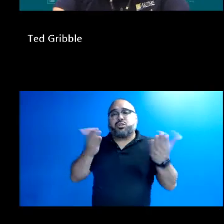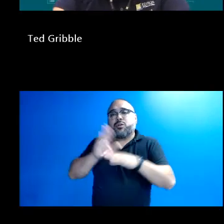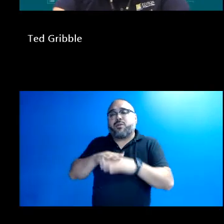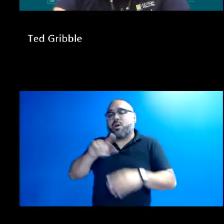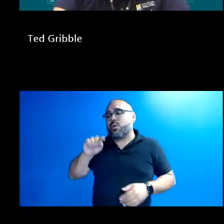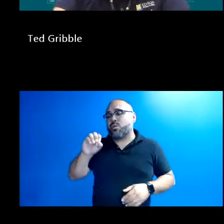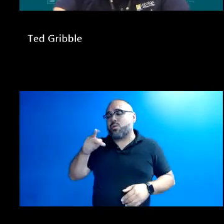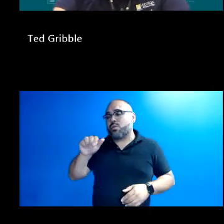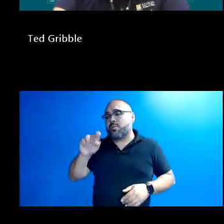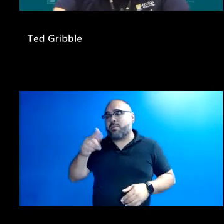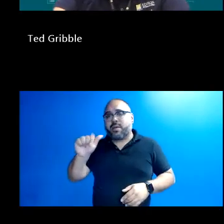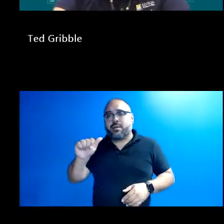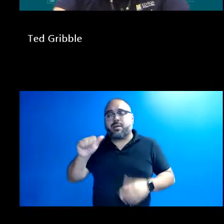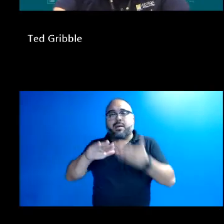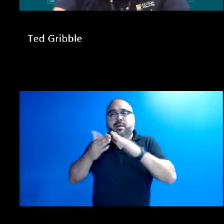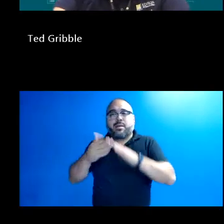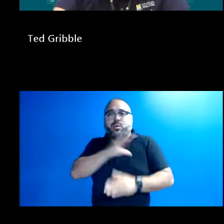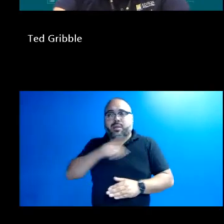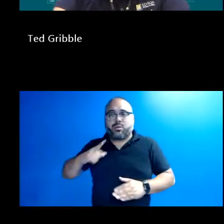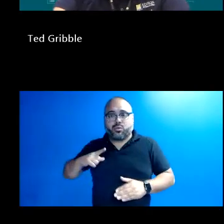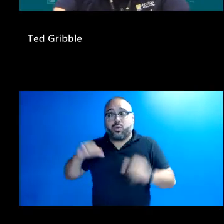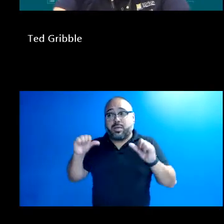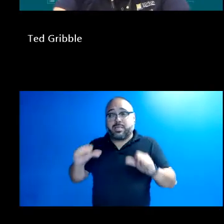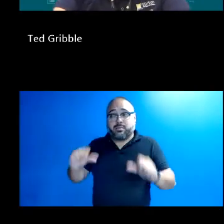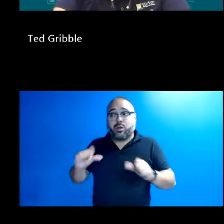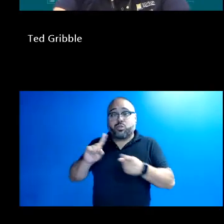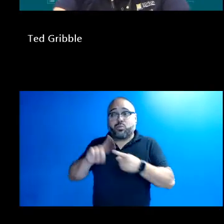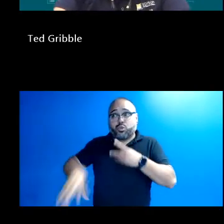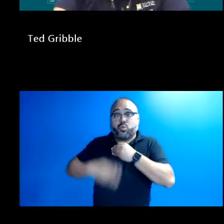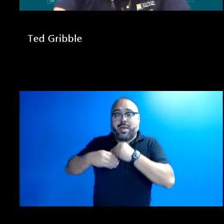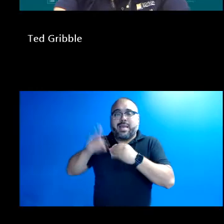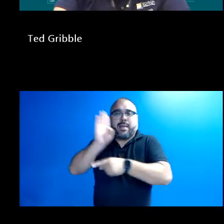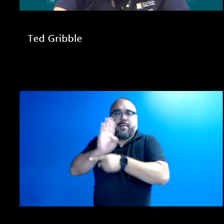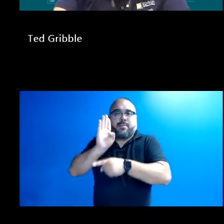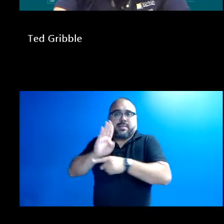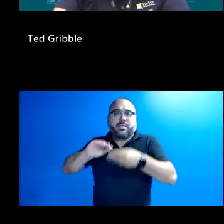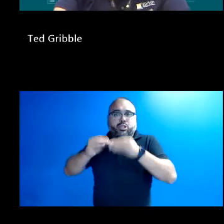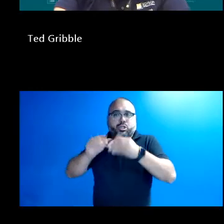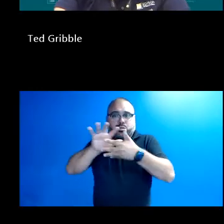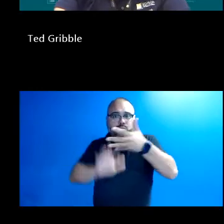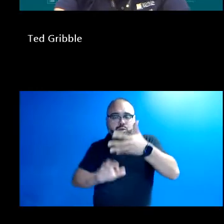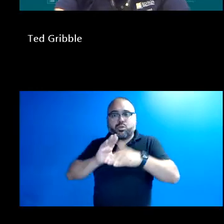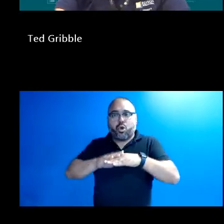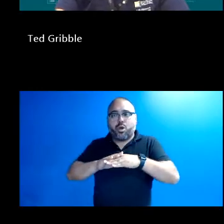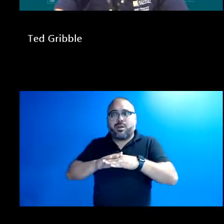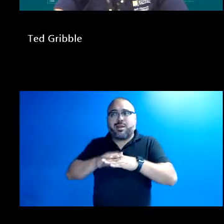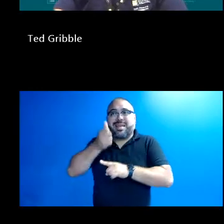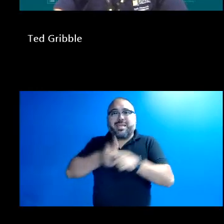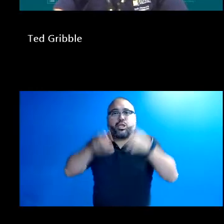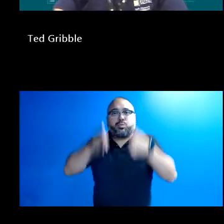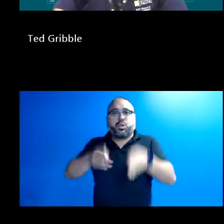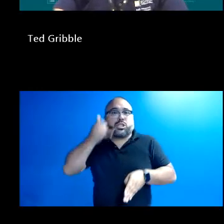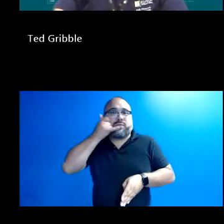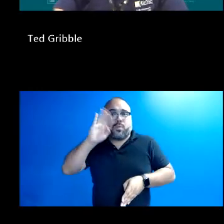Is there a way for SCE to put a resident or business circuit number and sub-segment numbers on the individual's phone bill? That would